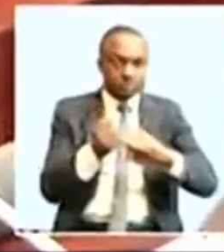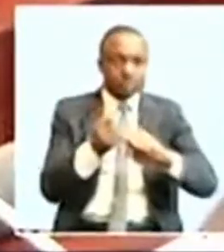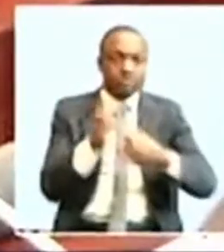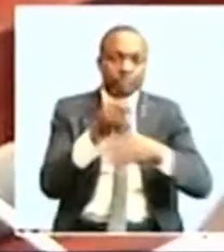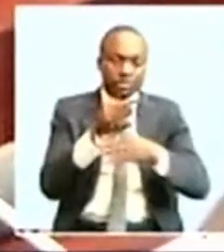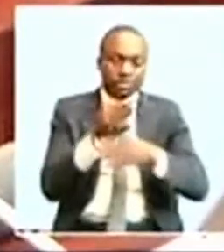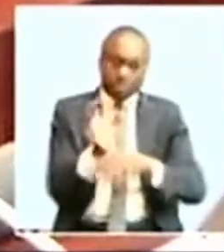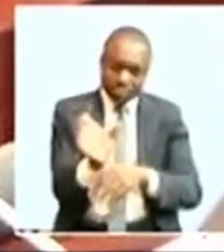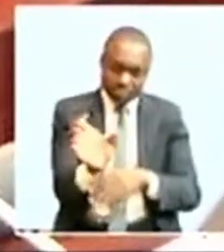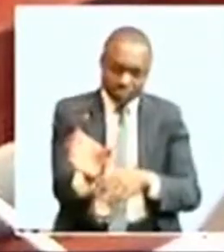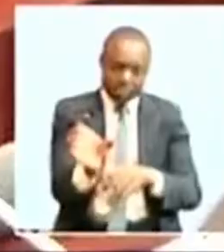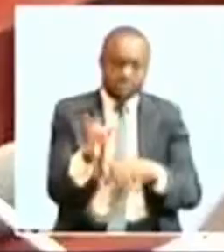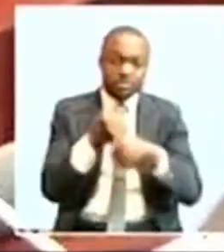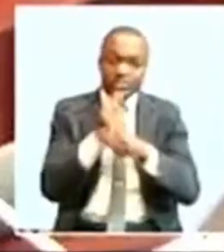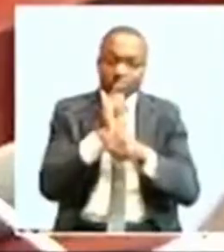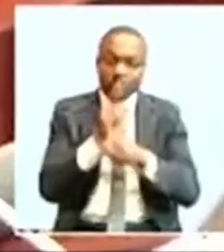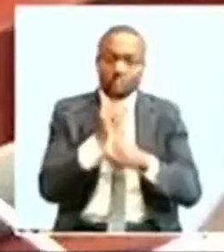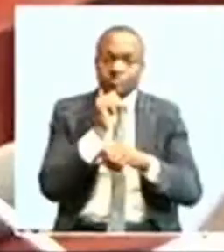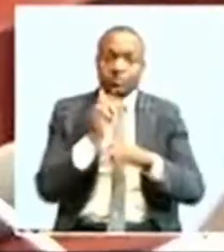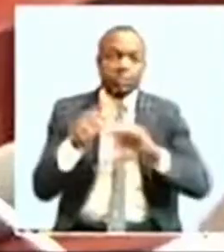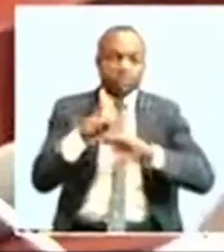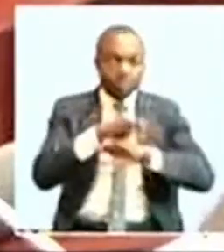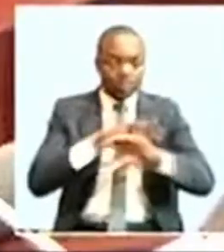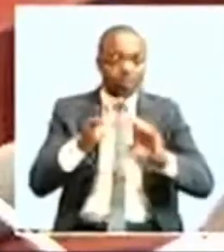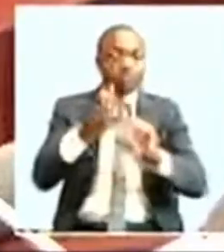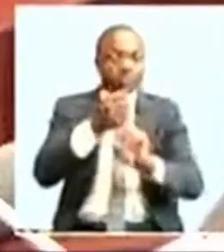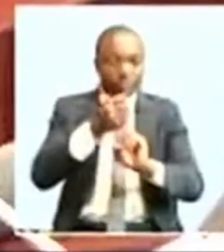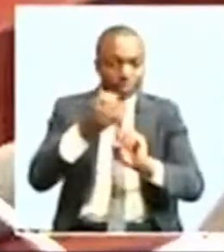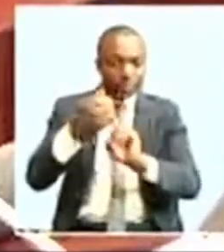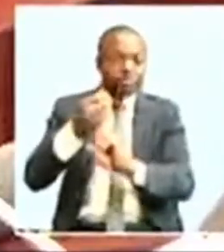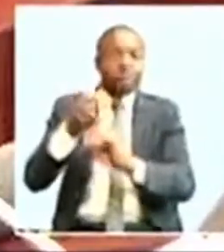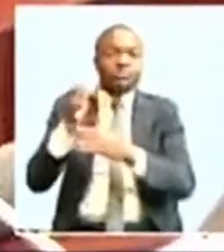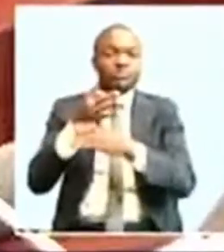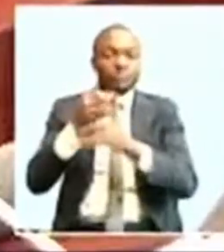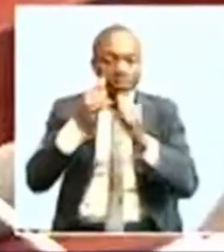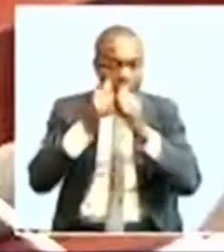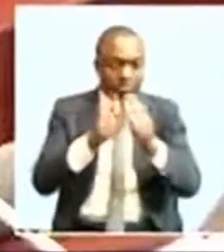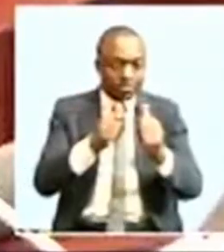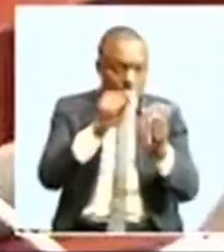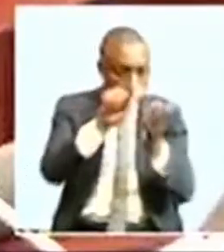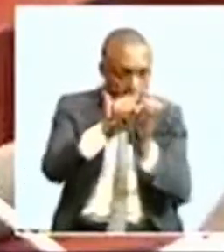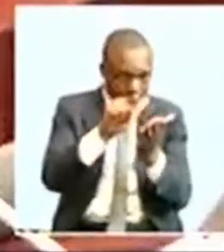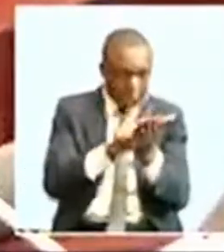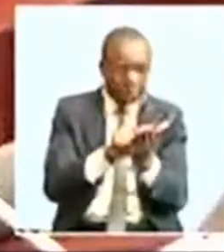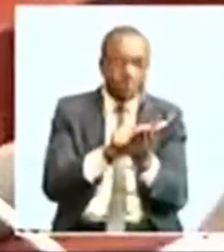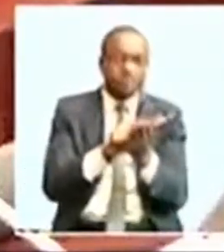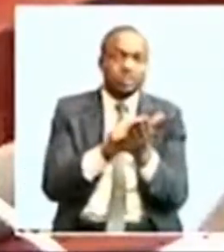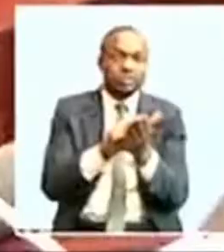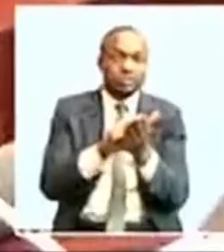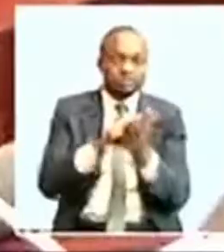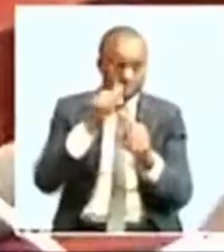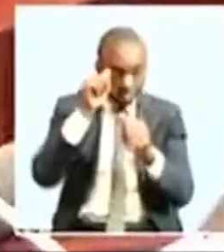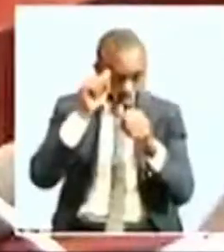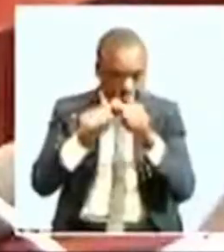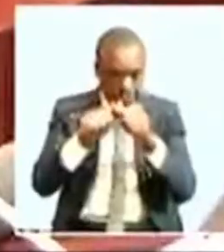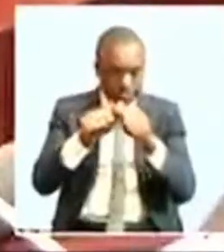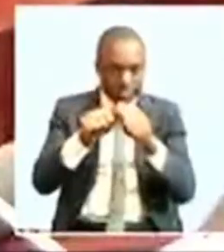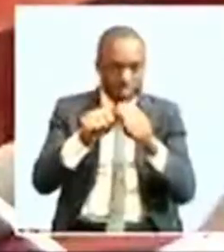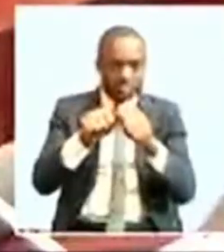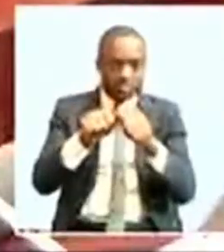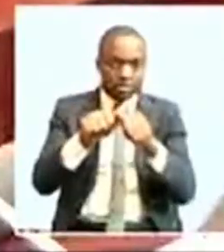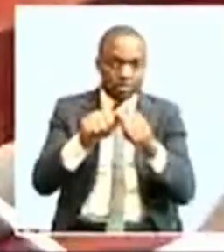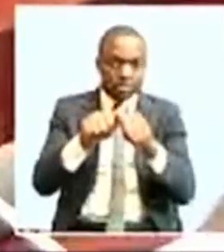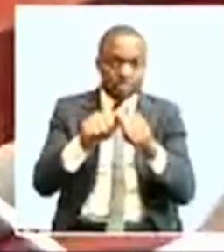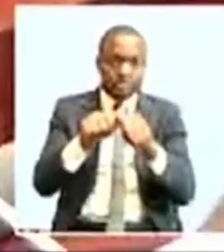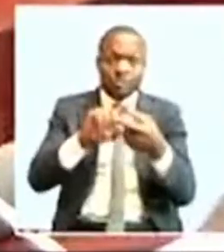aquaculture and also ensure that we do not overfish, and we're in line with the regulations within the trade agreement.